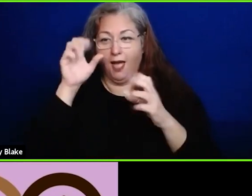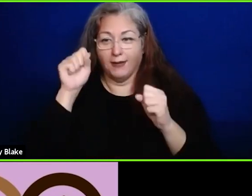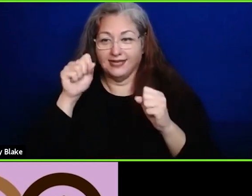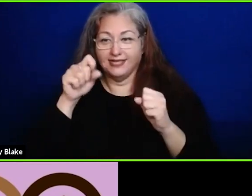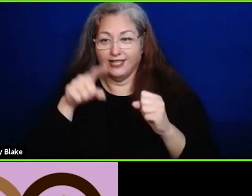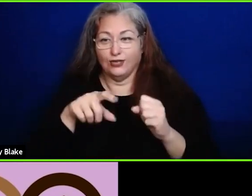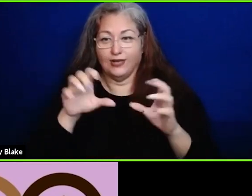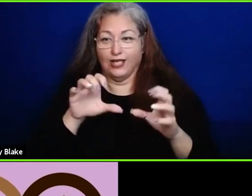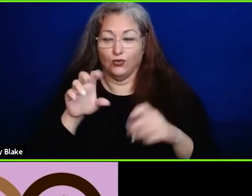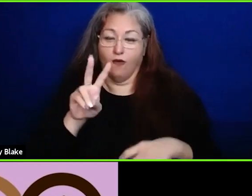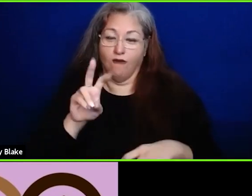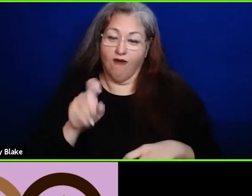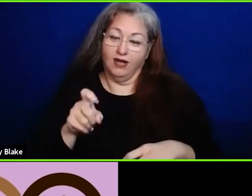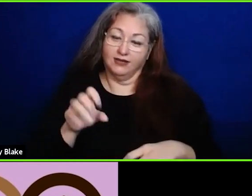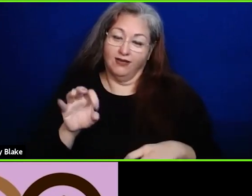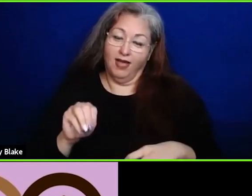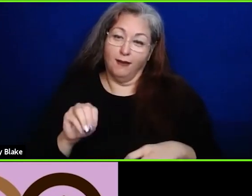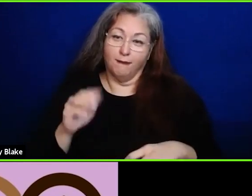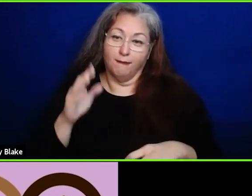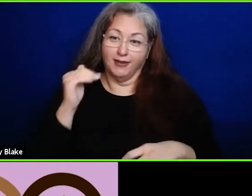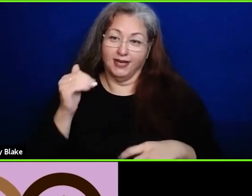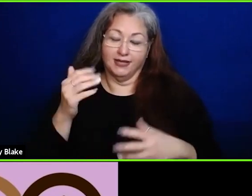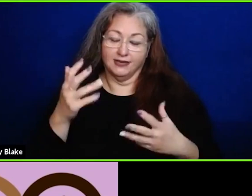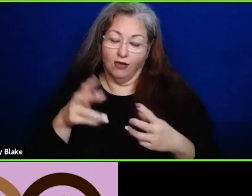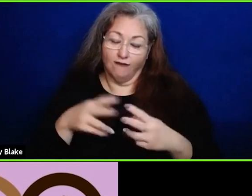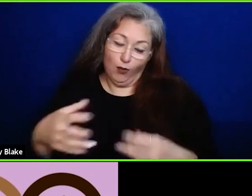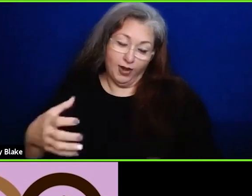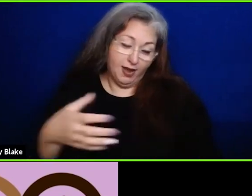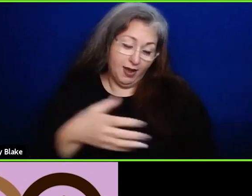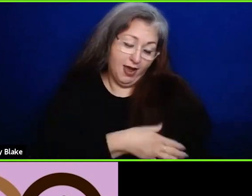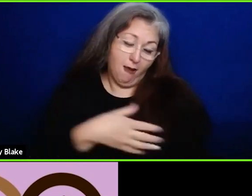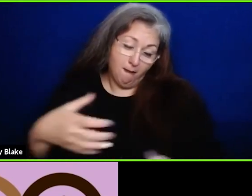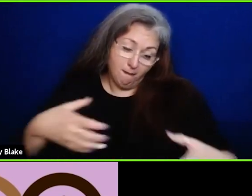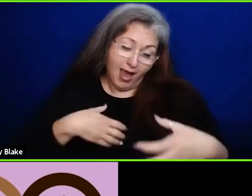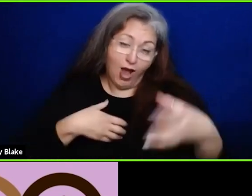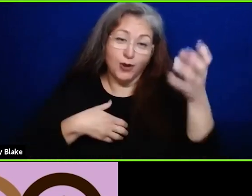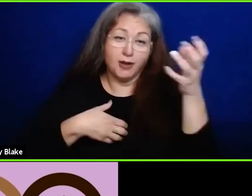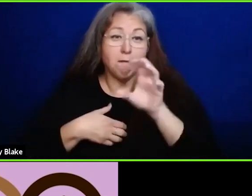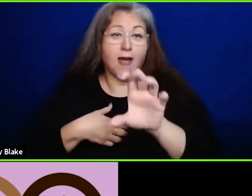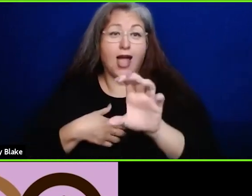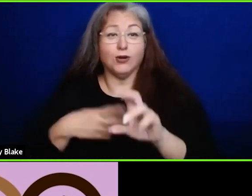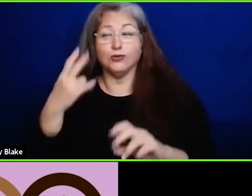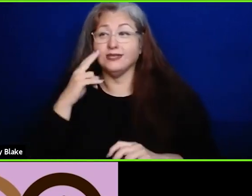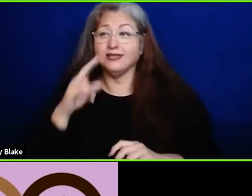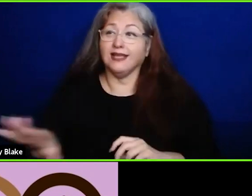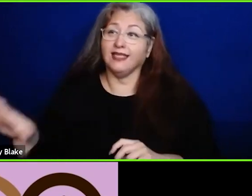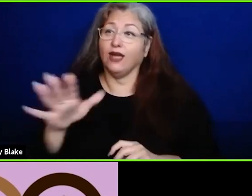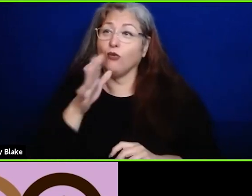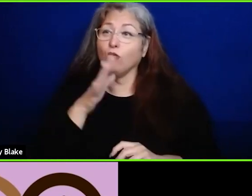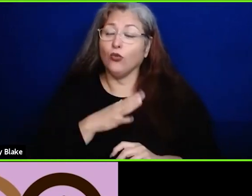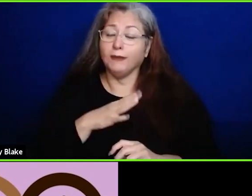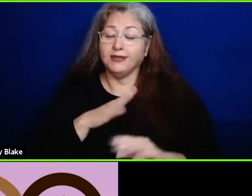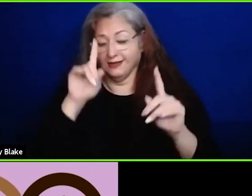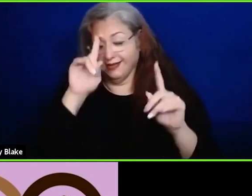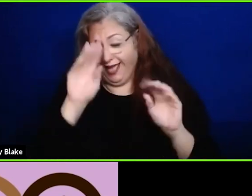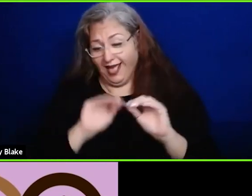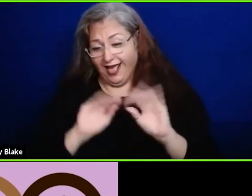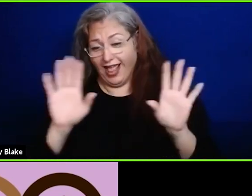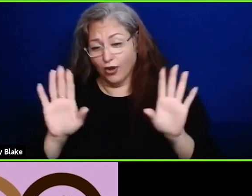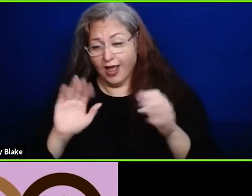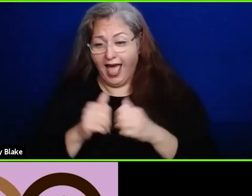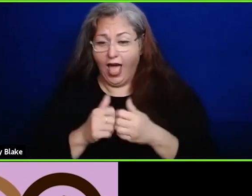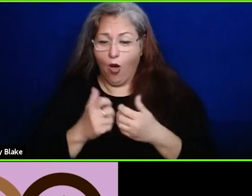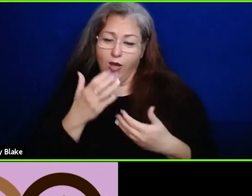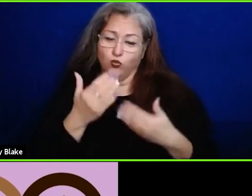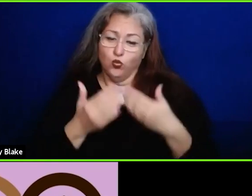Vox Femme because it's so empowering to see other women and their clarity. Yeah. and the way that they want to move